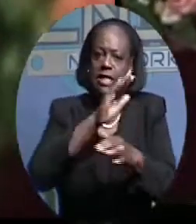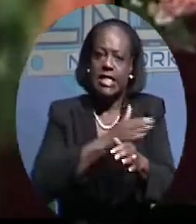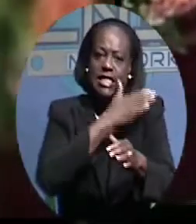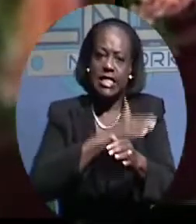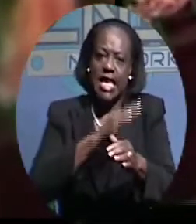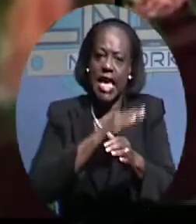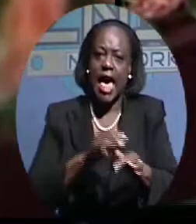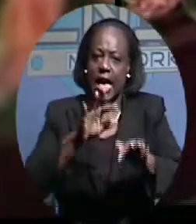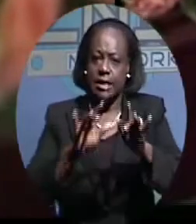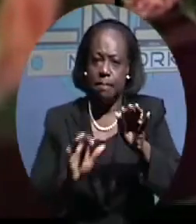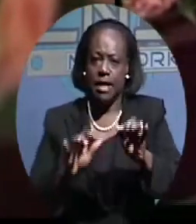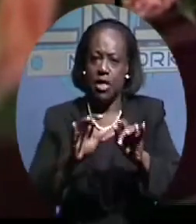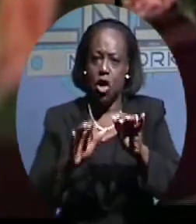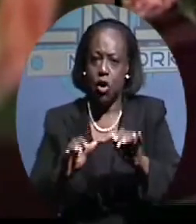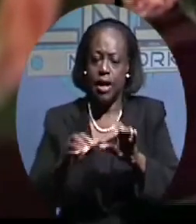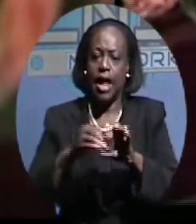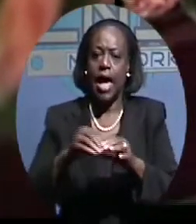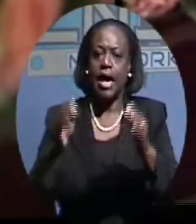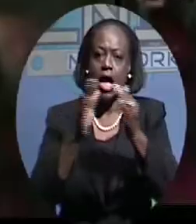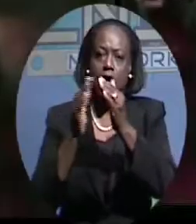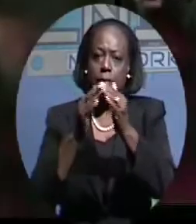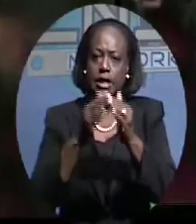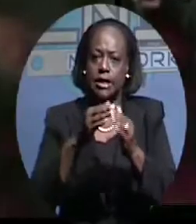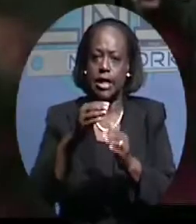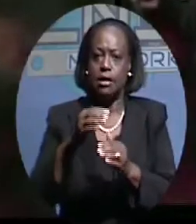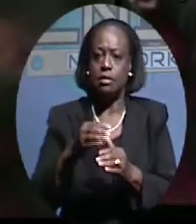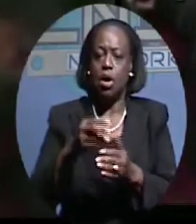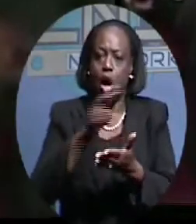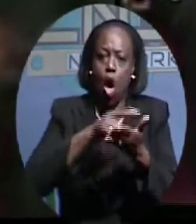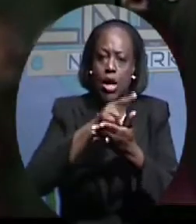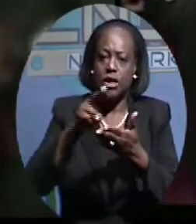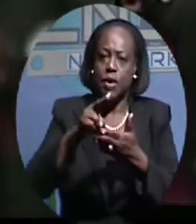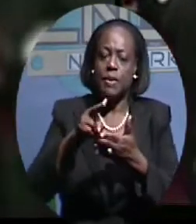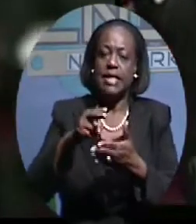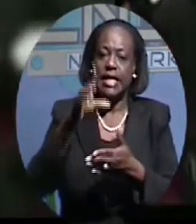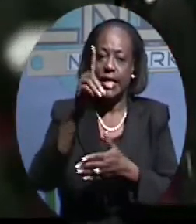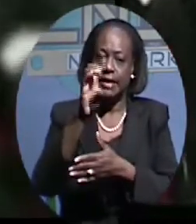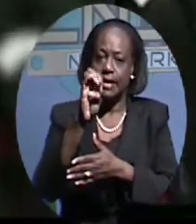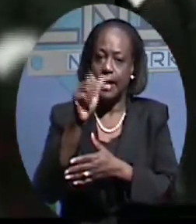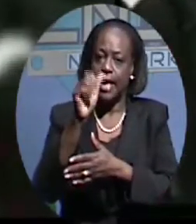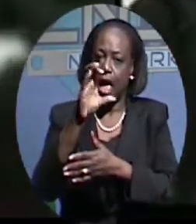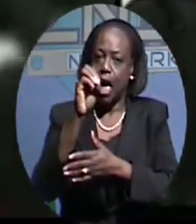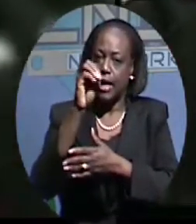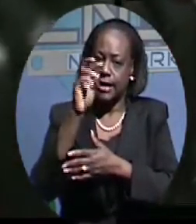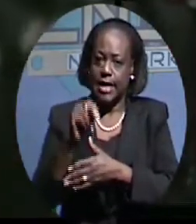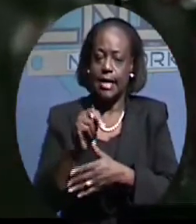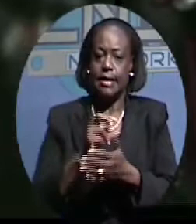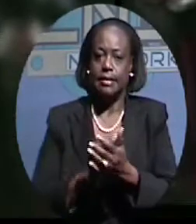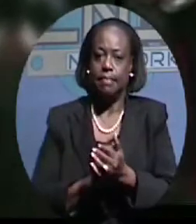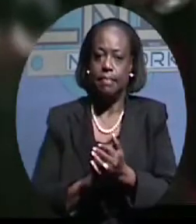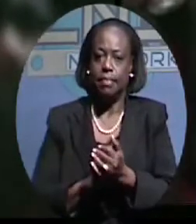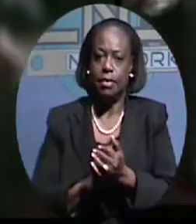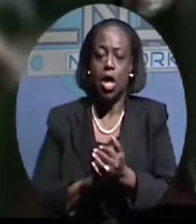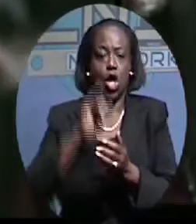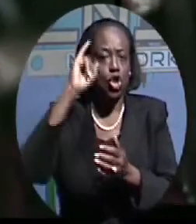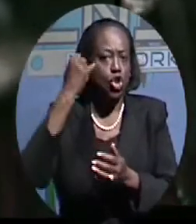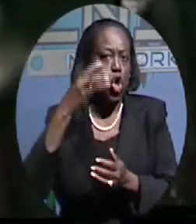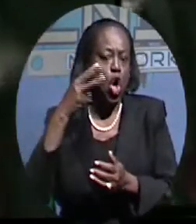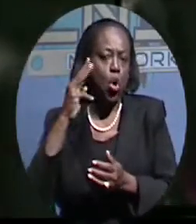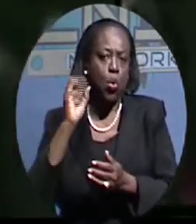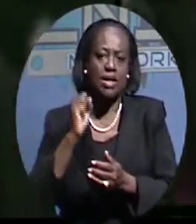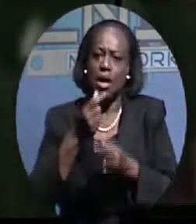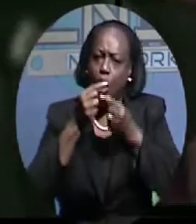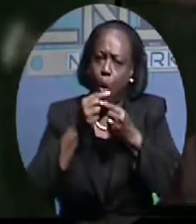at Community Holiness, where he was also a deacon. Reverend Carlton Gardner says Martin was a humble and loving soul. John was such